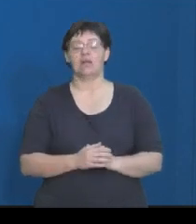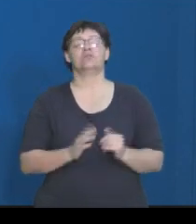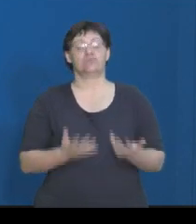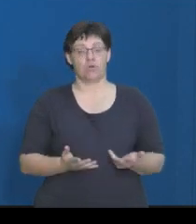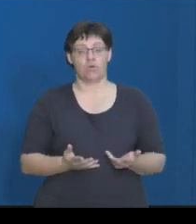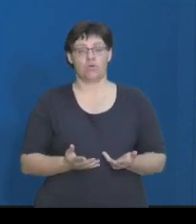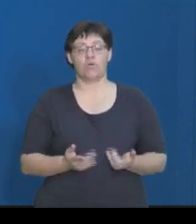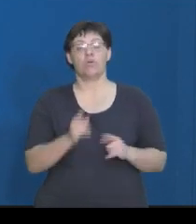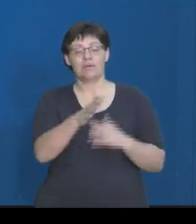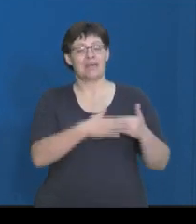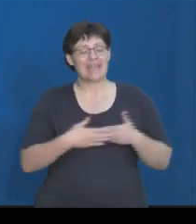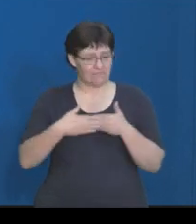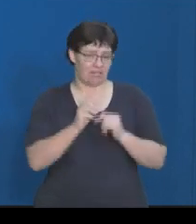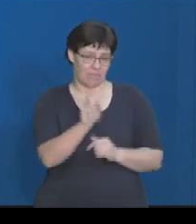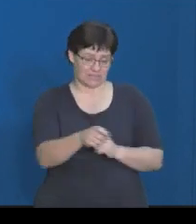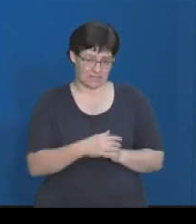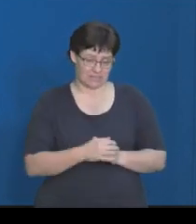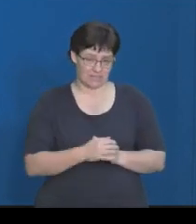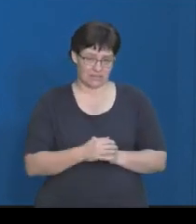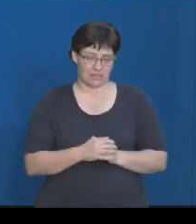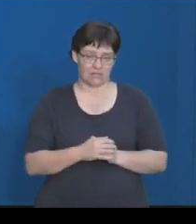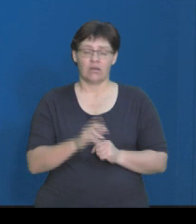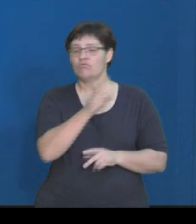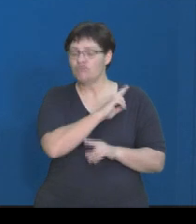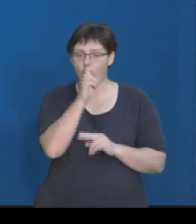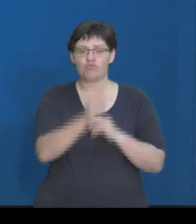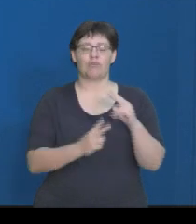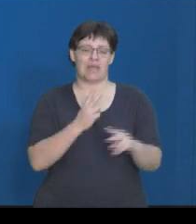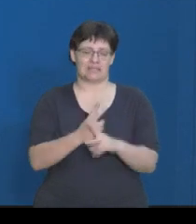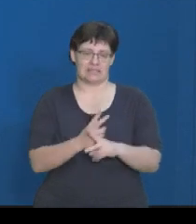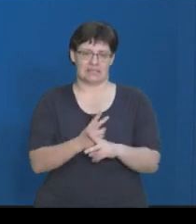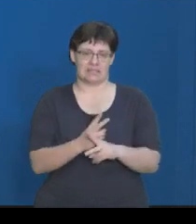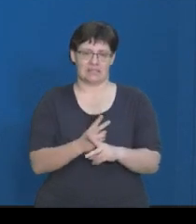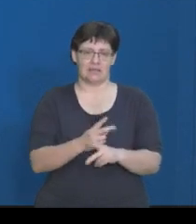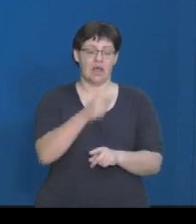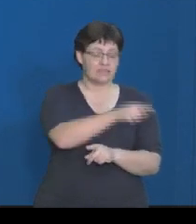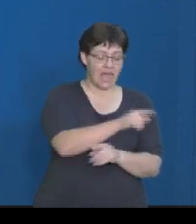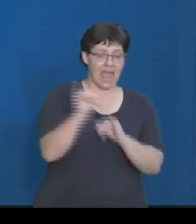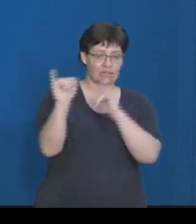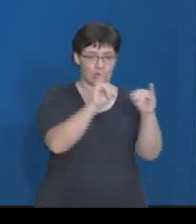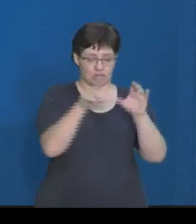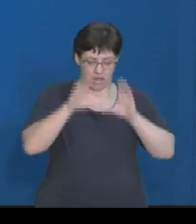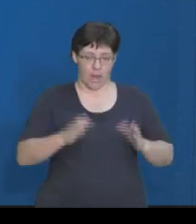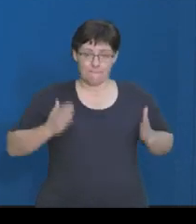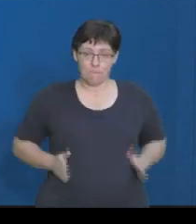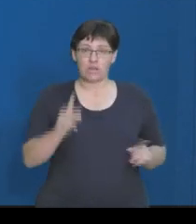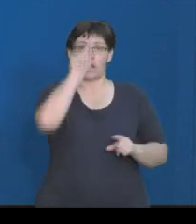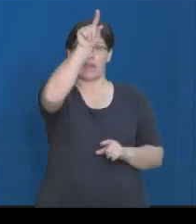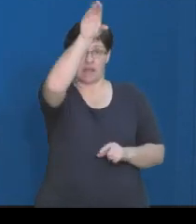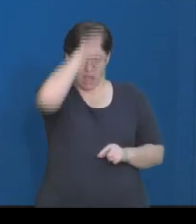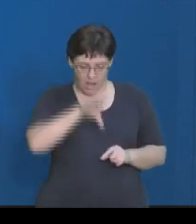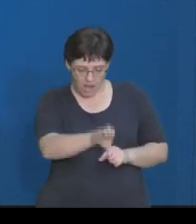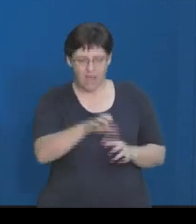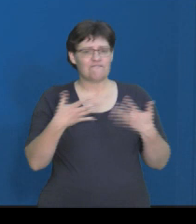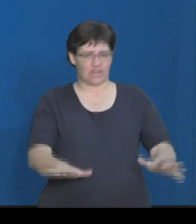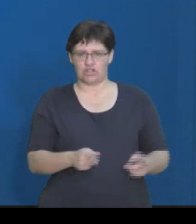Again, you need to be careful, boys and girls, that you do not repeat any part of the introduction in the main body. So if you have